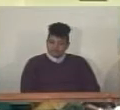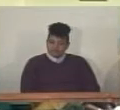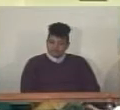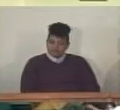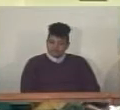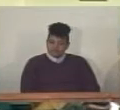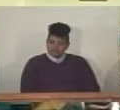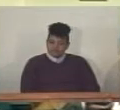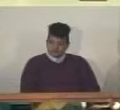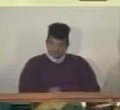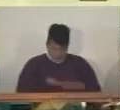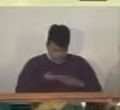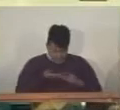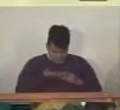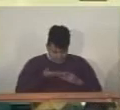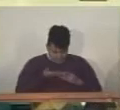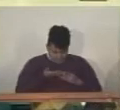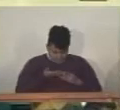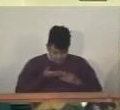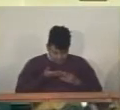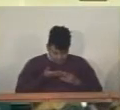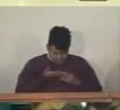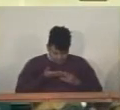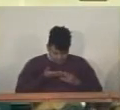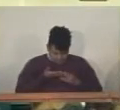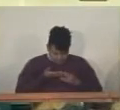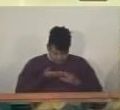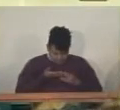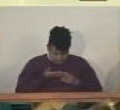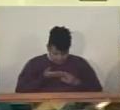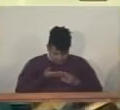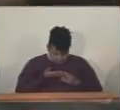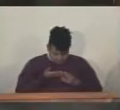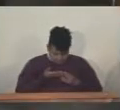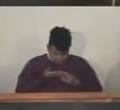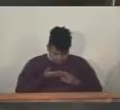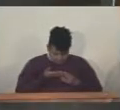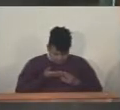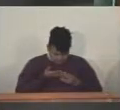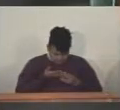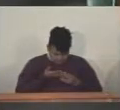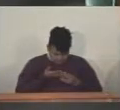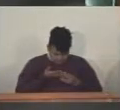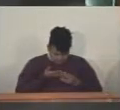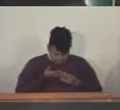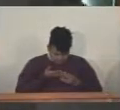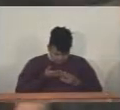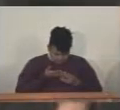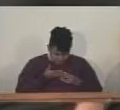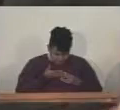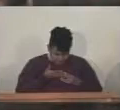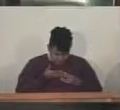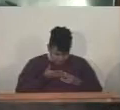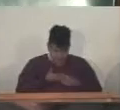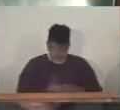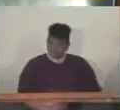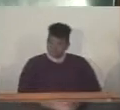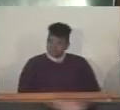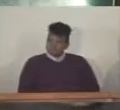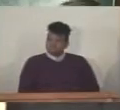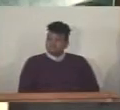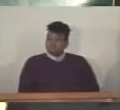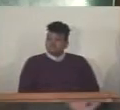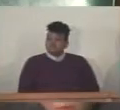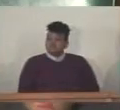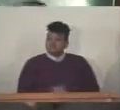down our country. Mr. President, for its intent and purpose, and for it even signaling the beginning